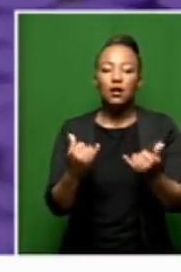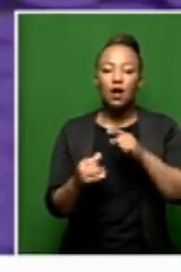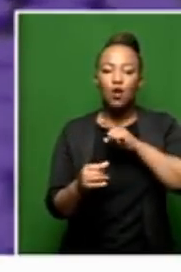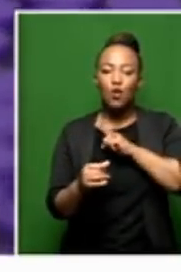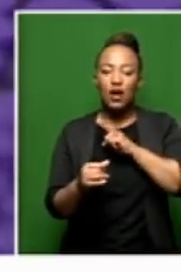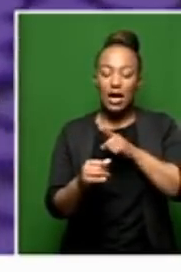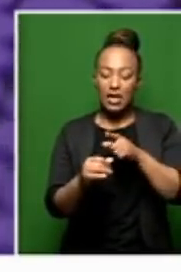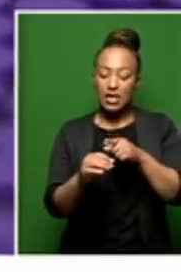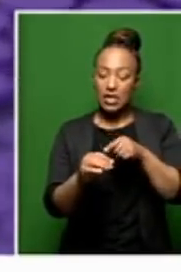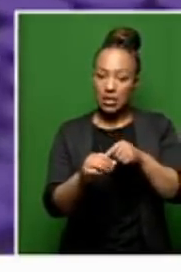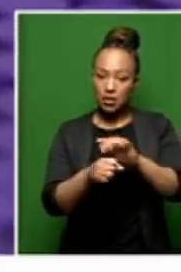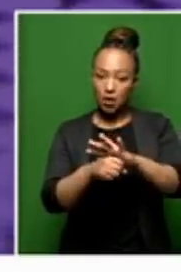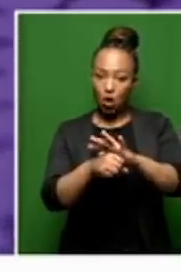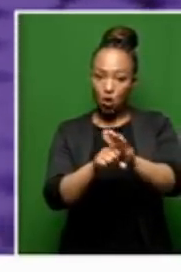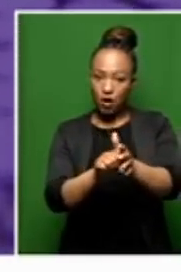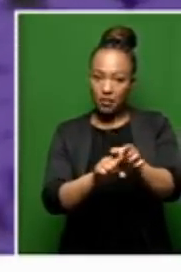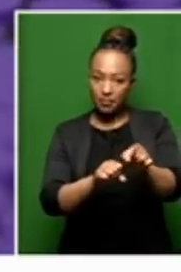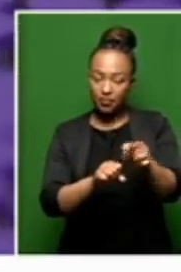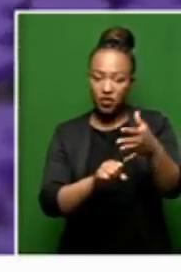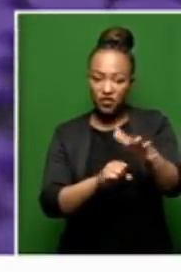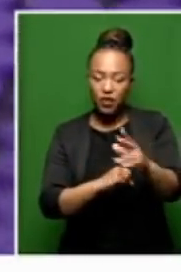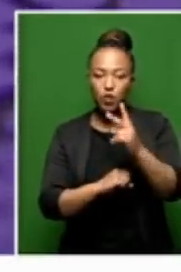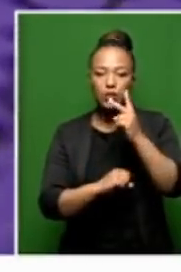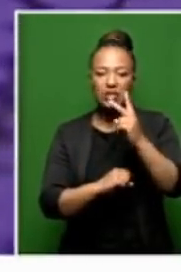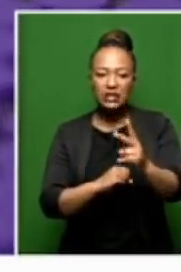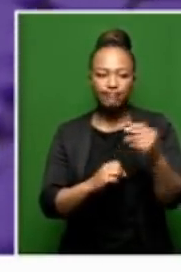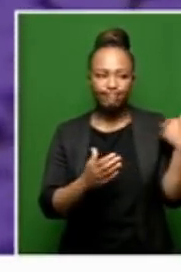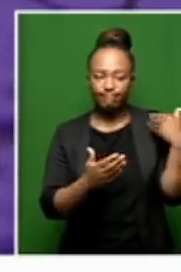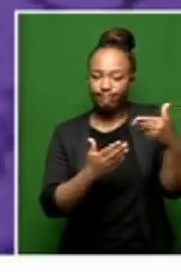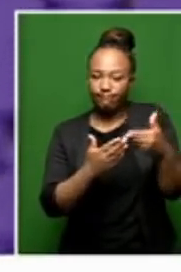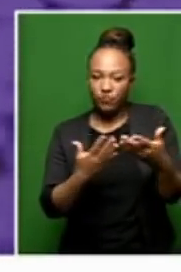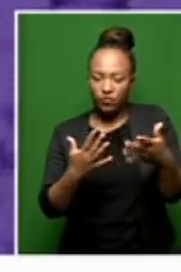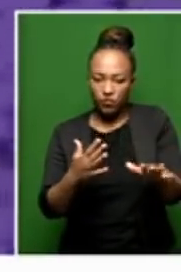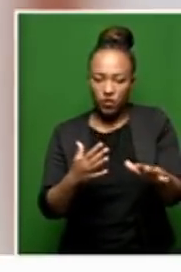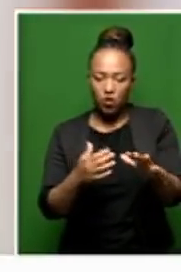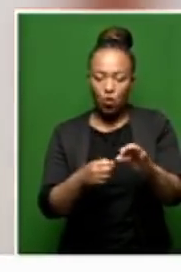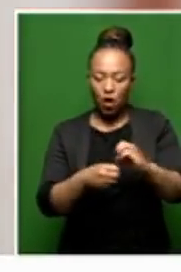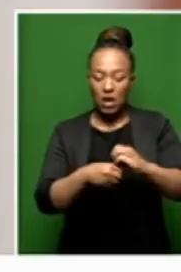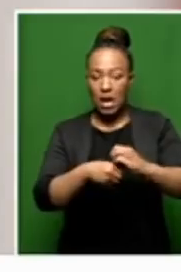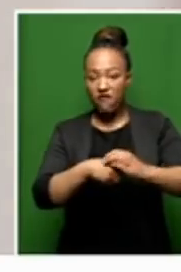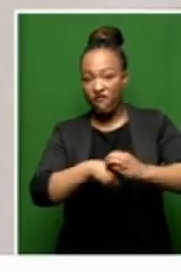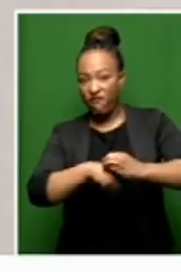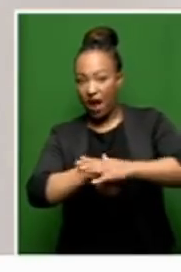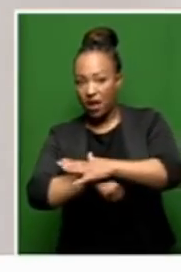in general, and what we've seen from history. See, viruses are very strange.